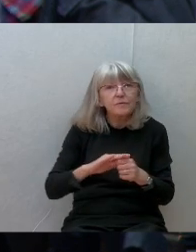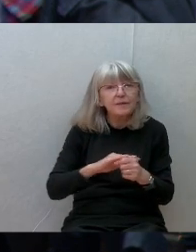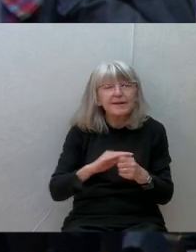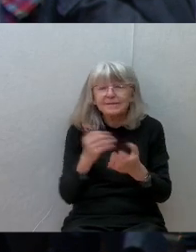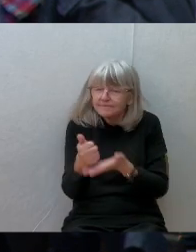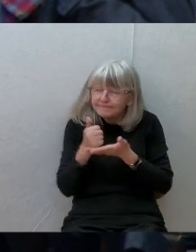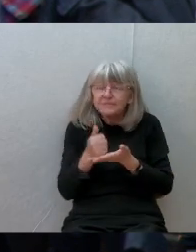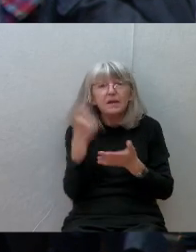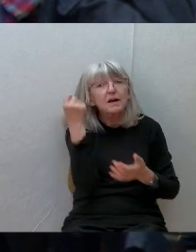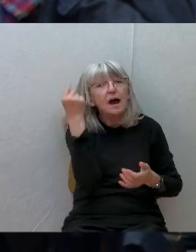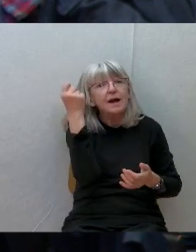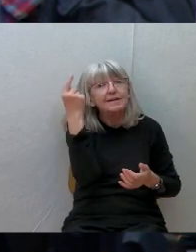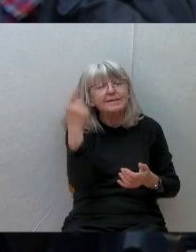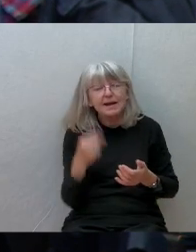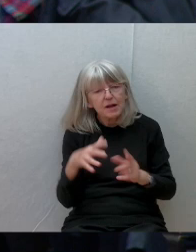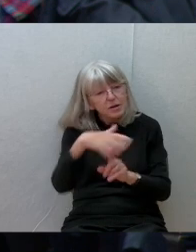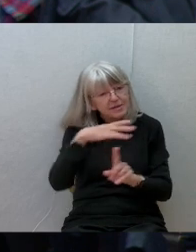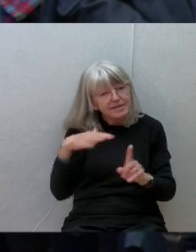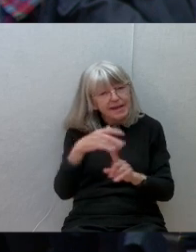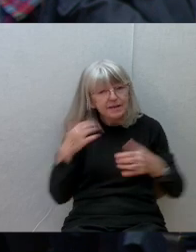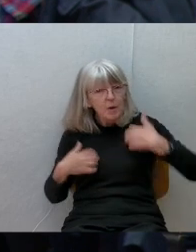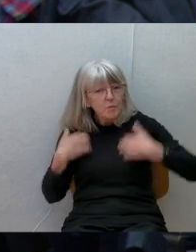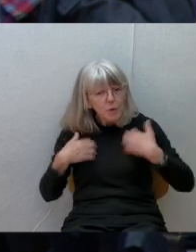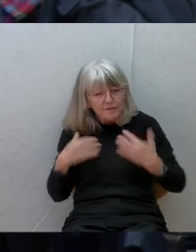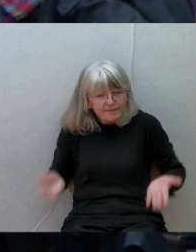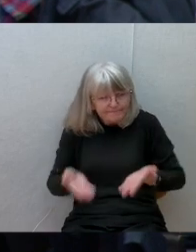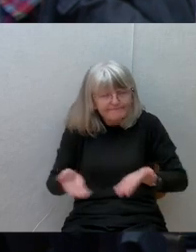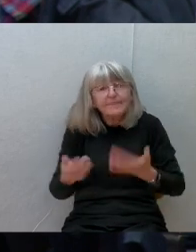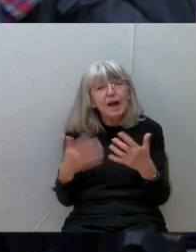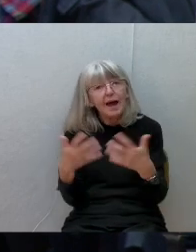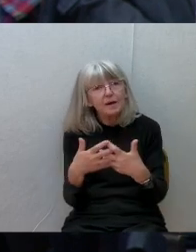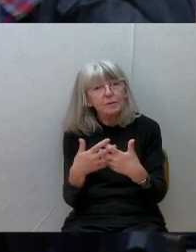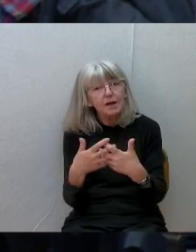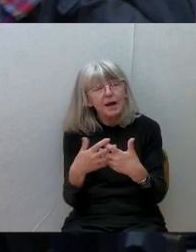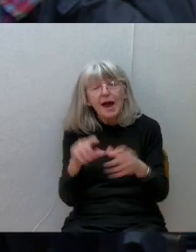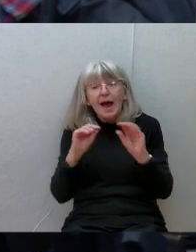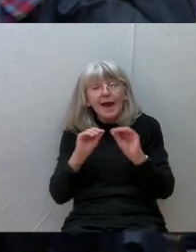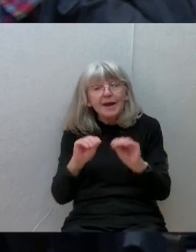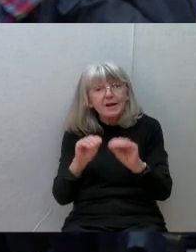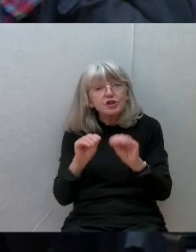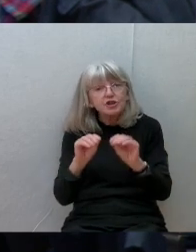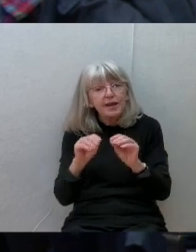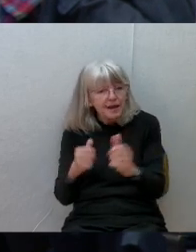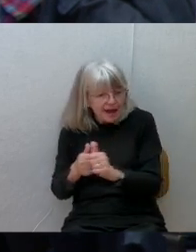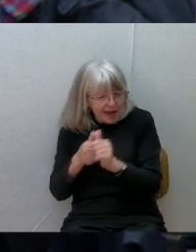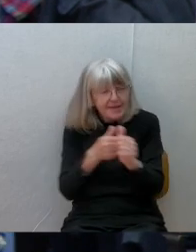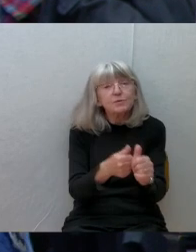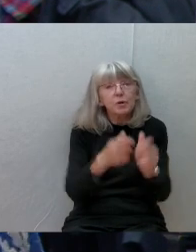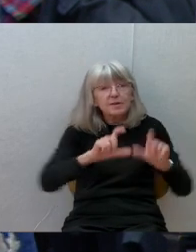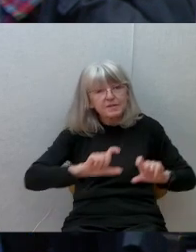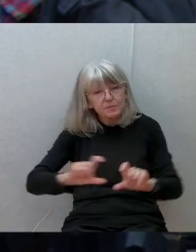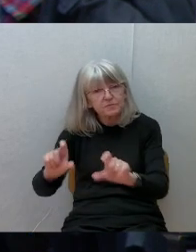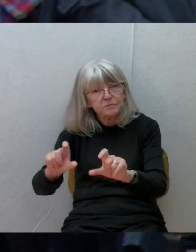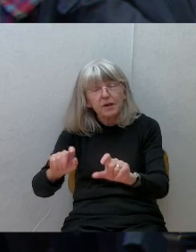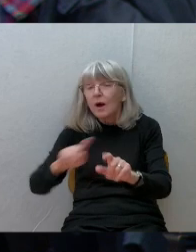understand what motivates society and help educate and support all on the road to sustainability. All of you have a